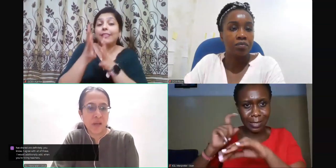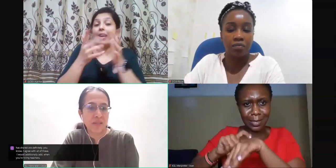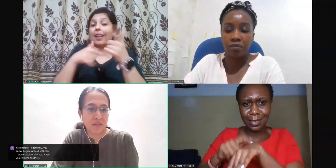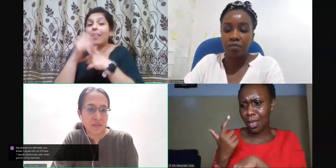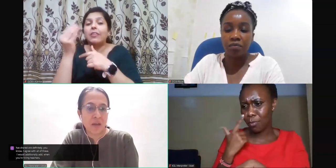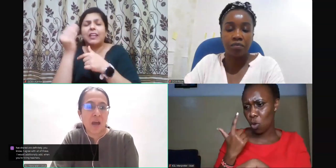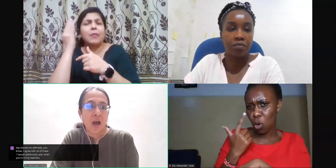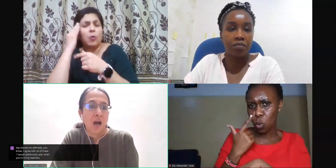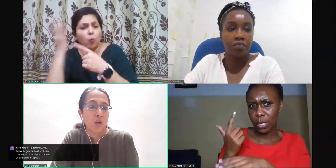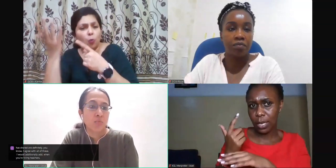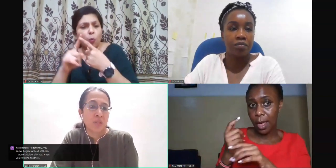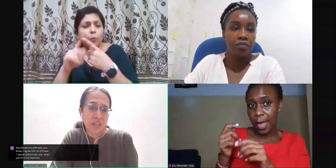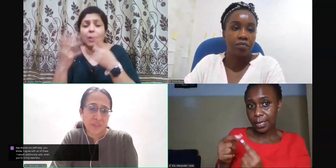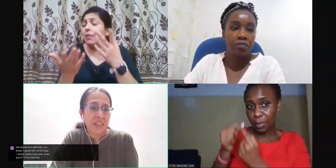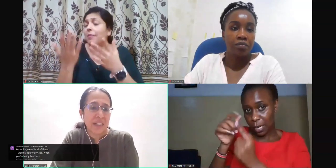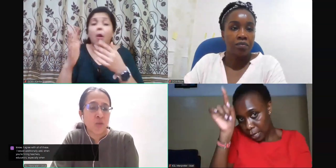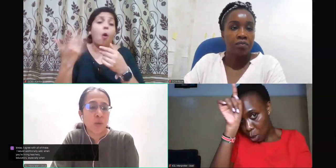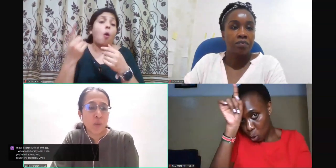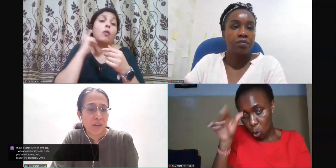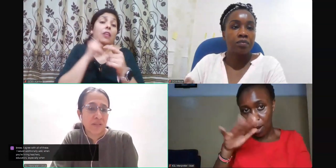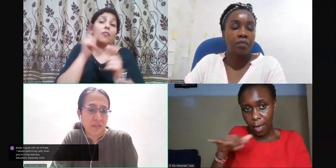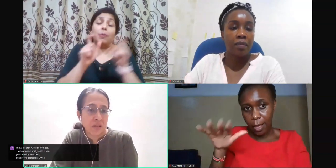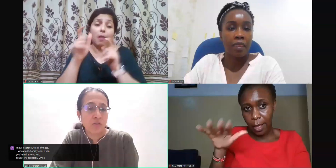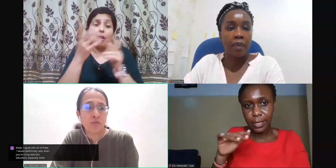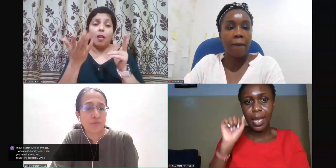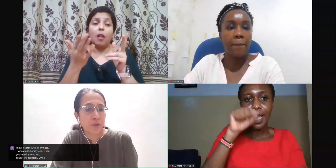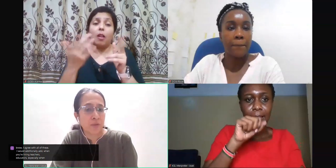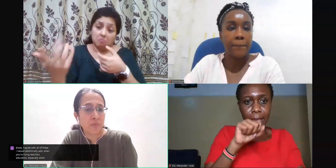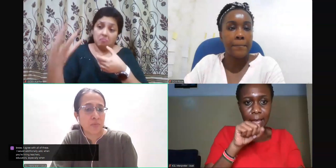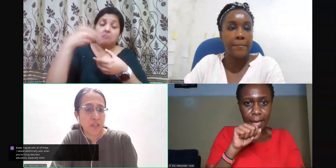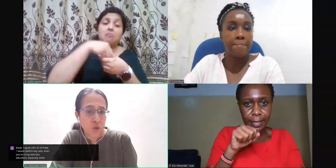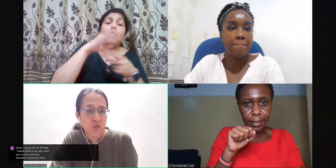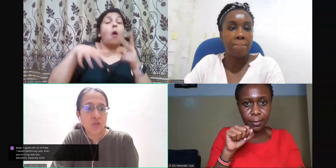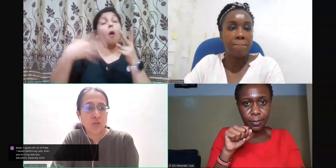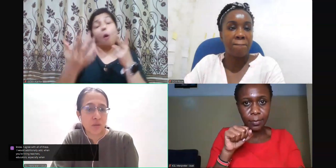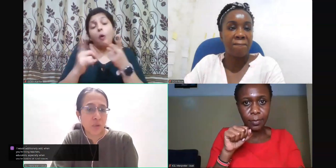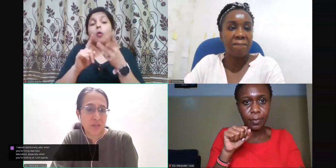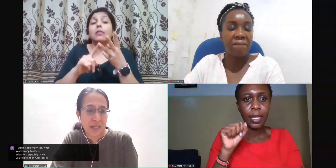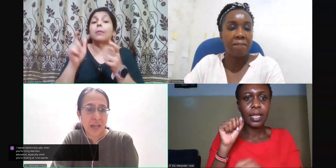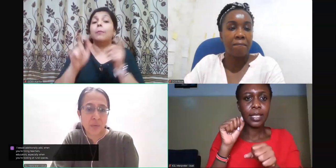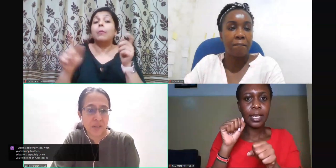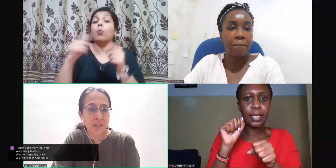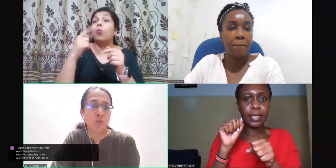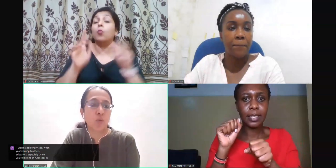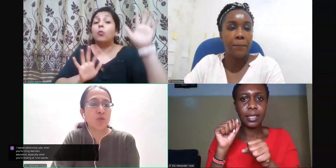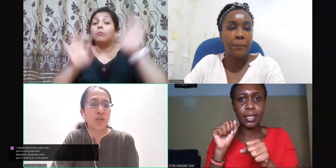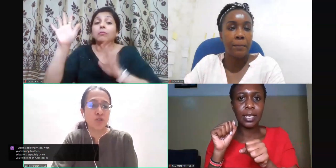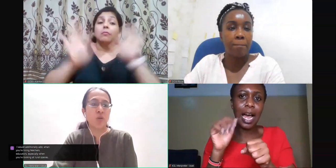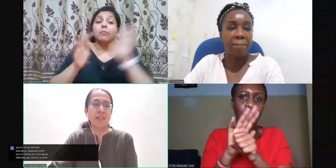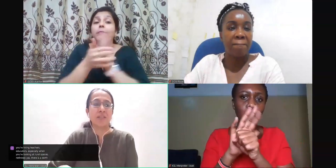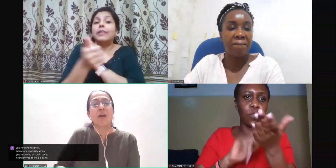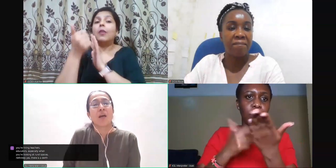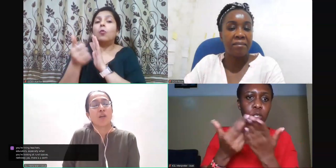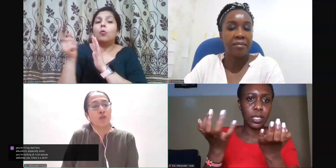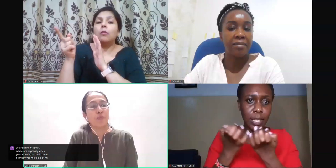rural spaces, definitely, yes, there is a dearth of resources with sign language skills. So what you can